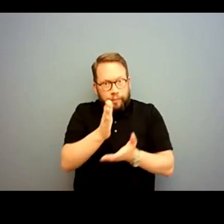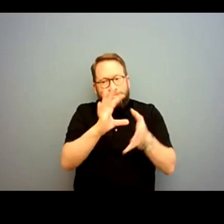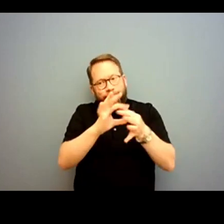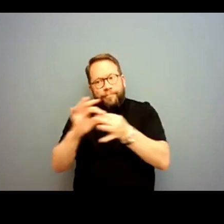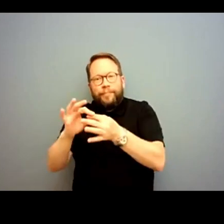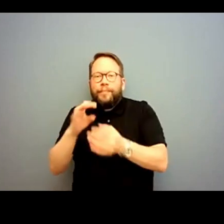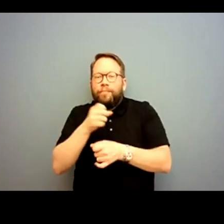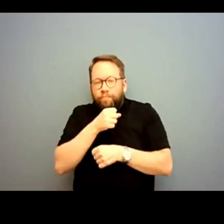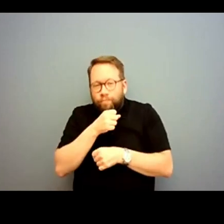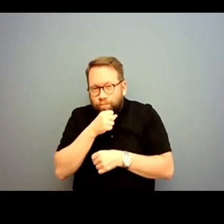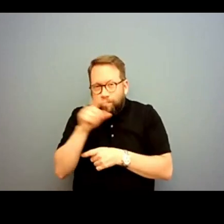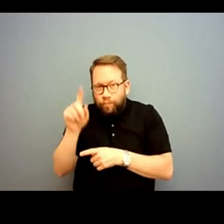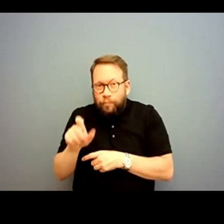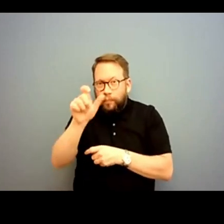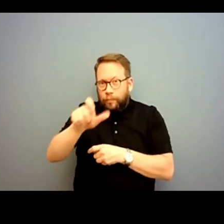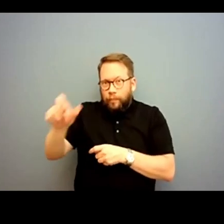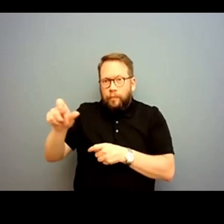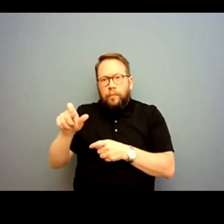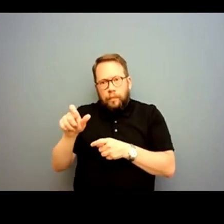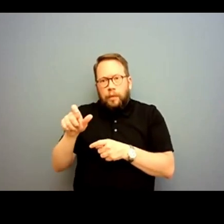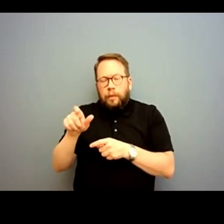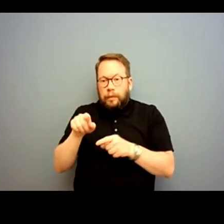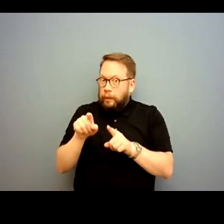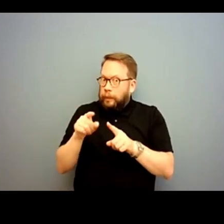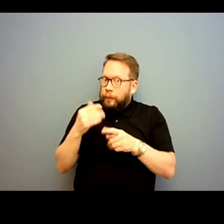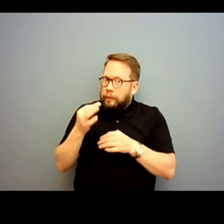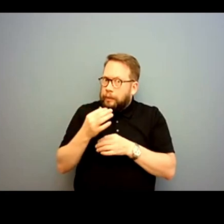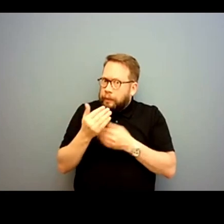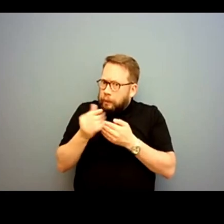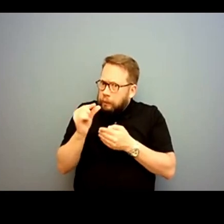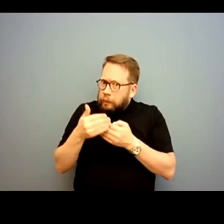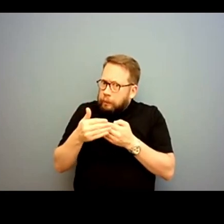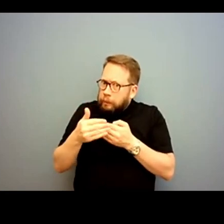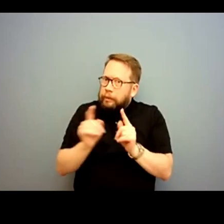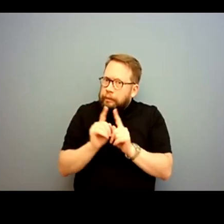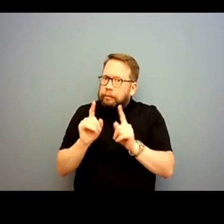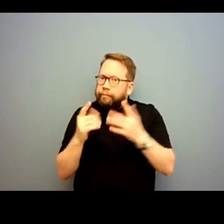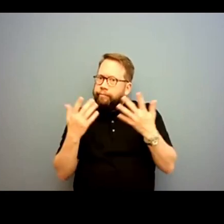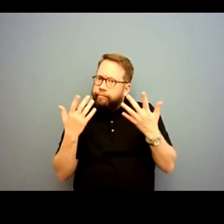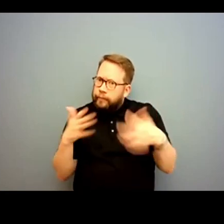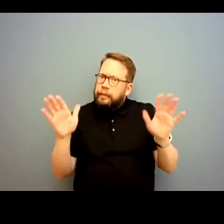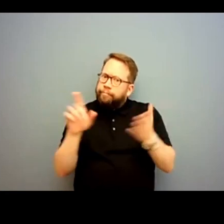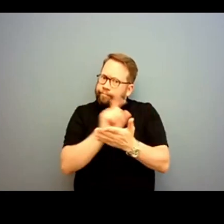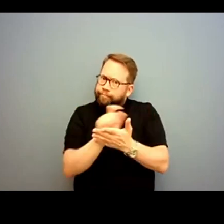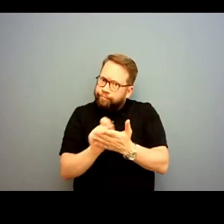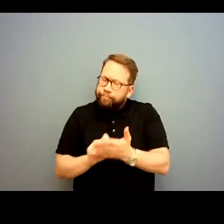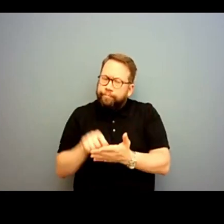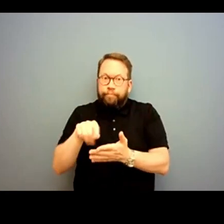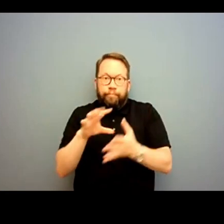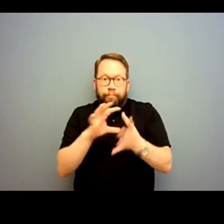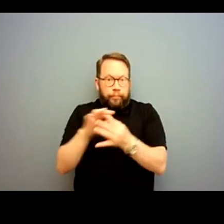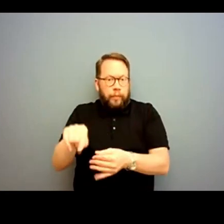closer to a drafting of that particular treaty. One of the interesting findings of Andrew's